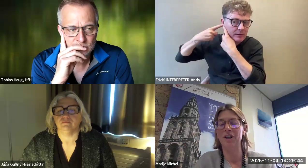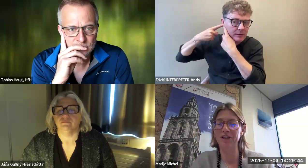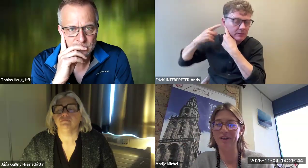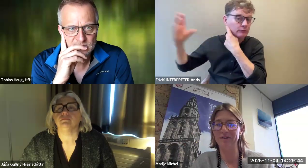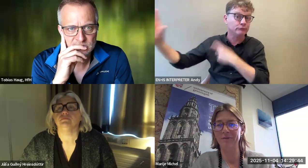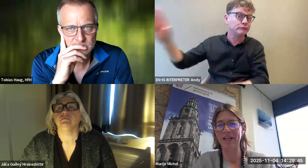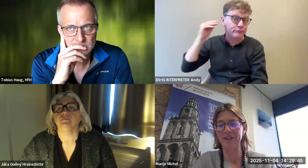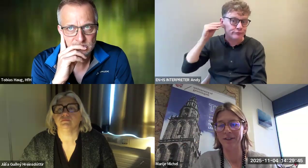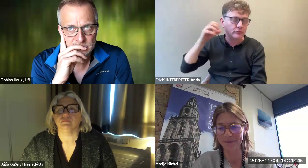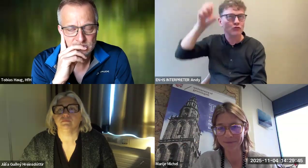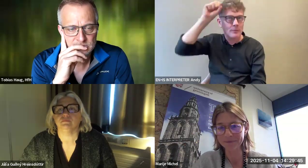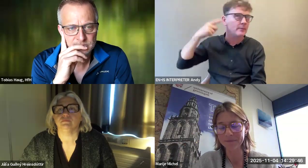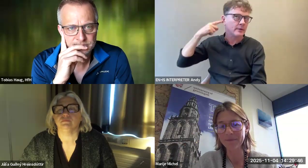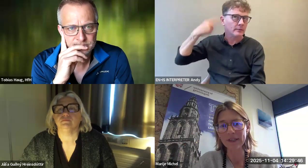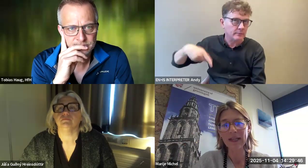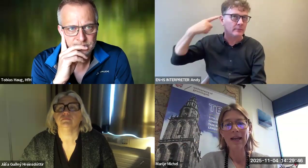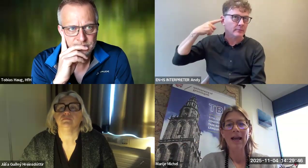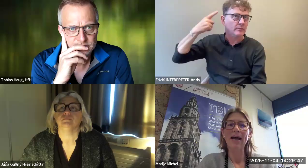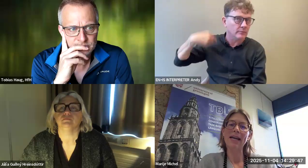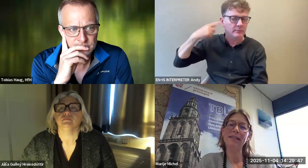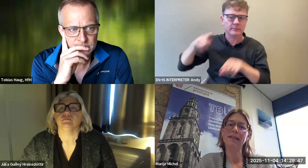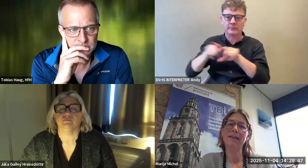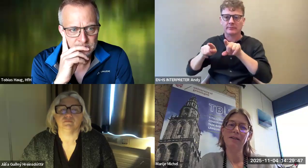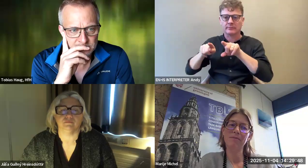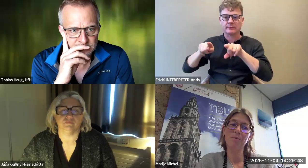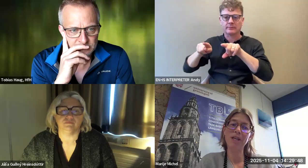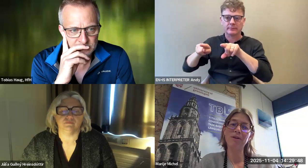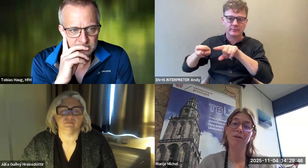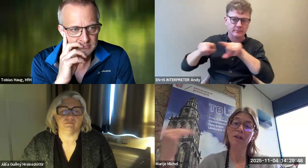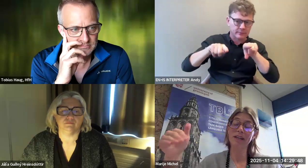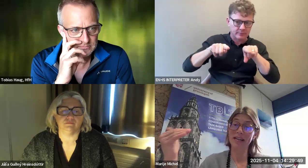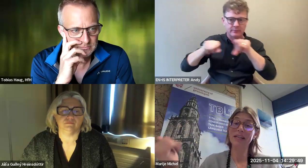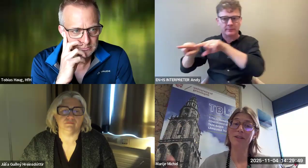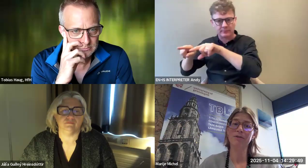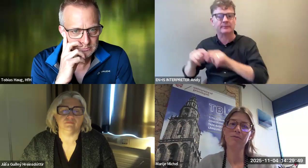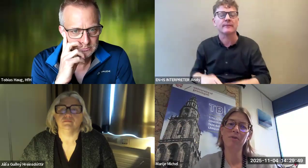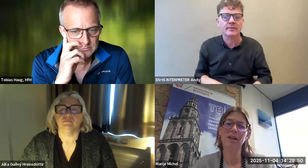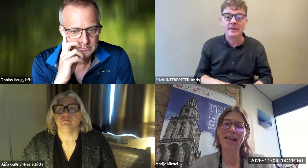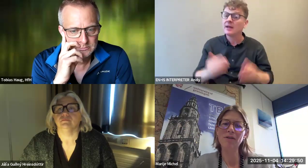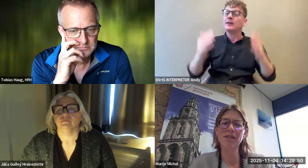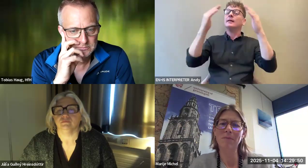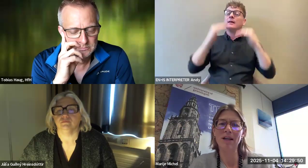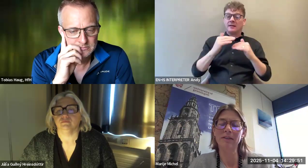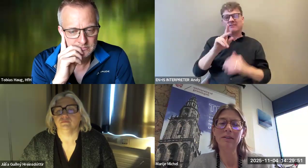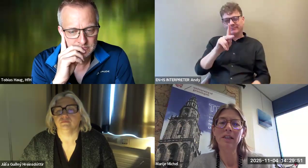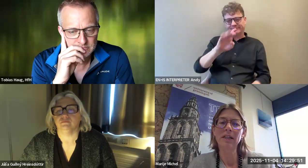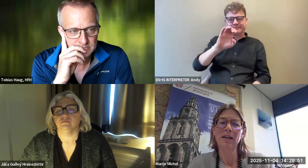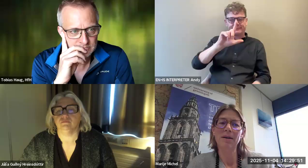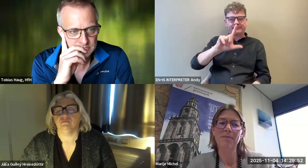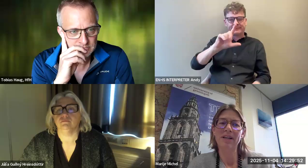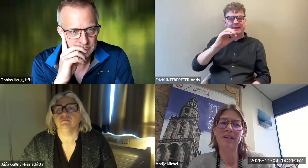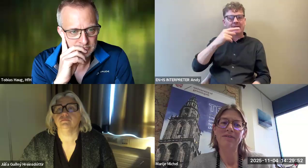memorize phonological information. And when you look again into Kellogg's